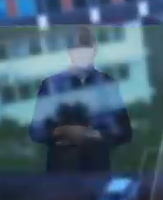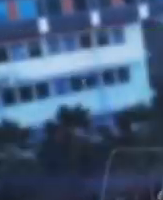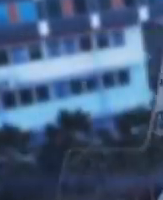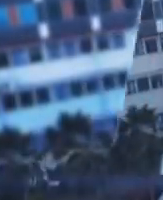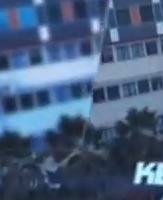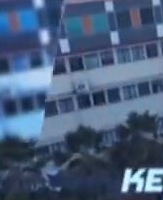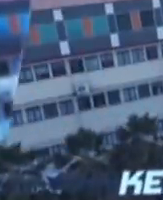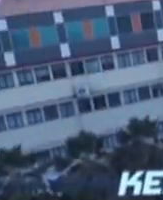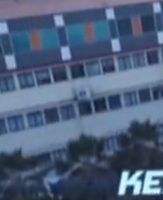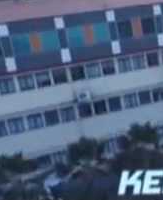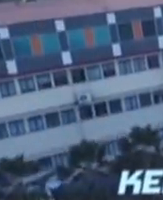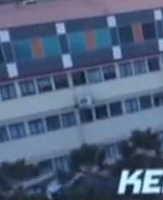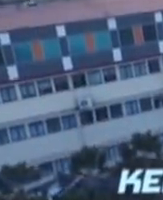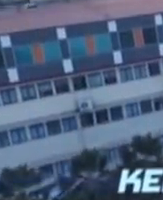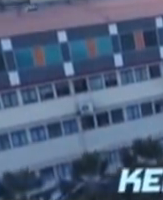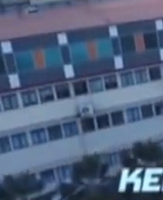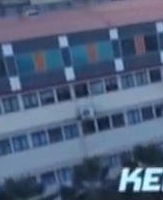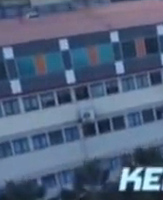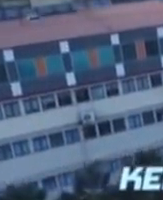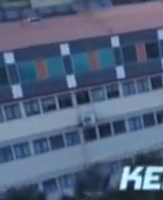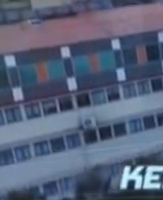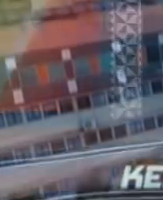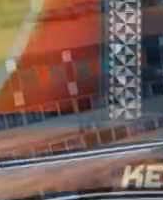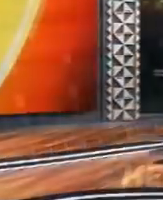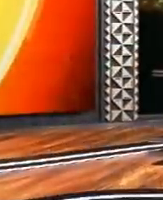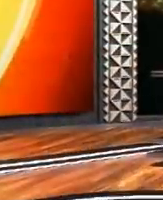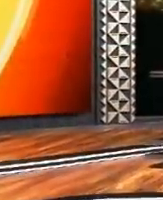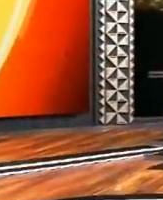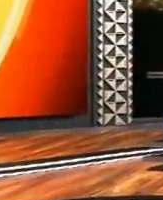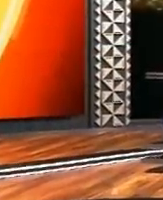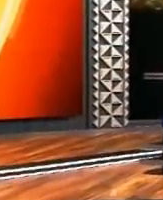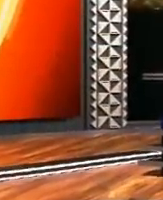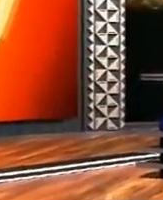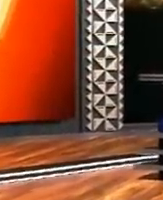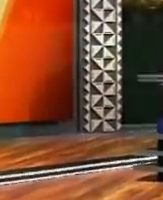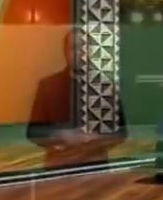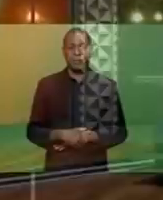From the studios of FBC Suva, Edwin Nana.